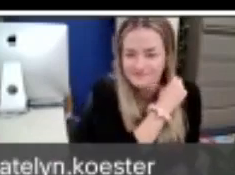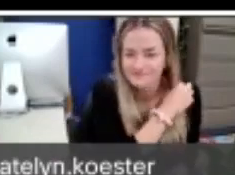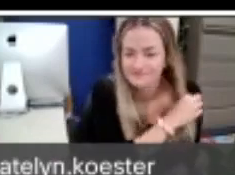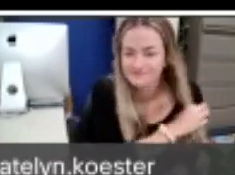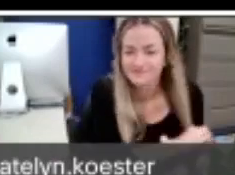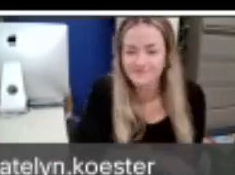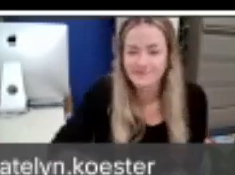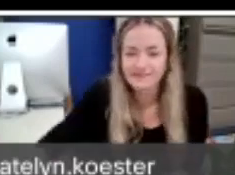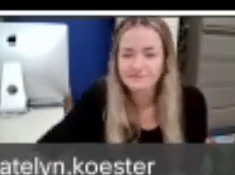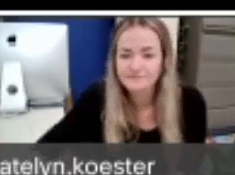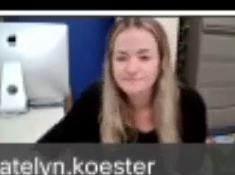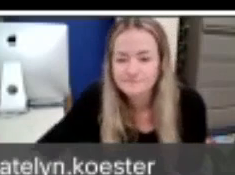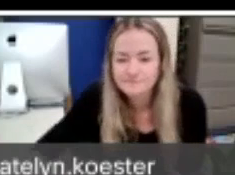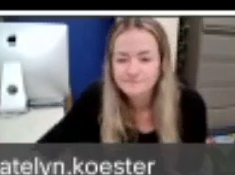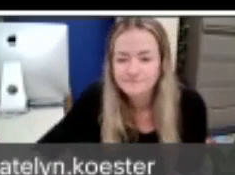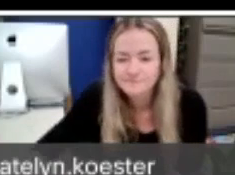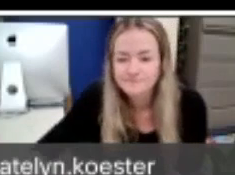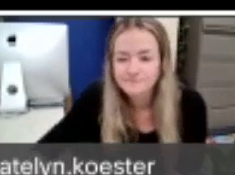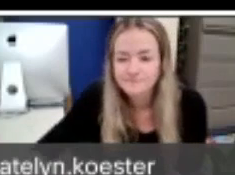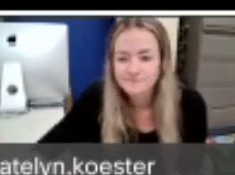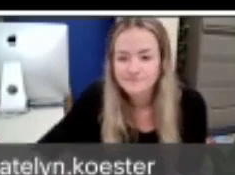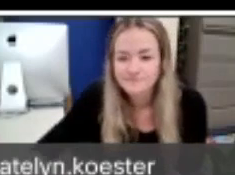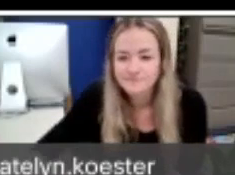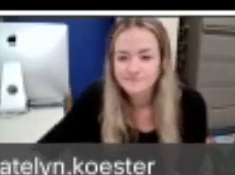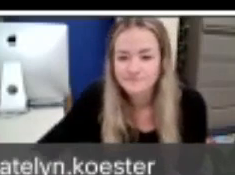We have help in the chat.